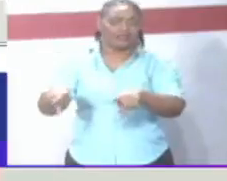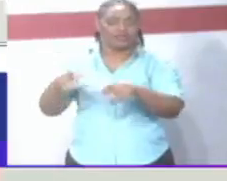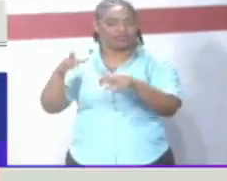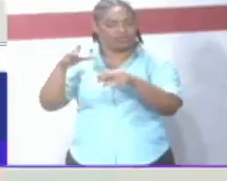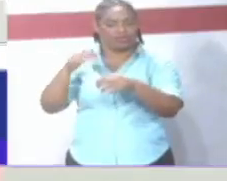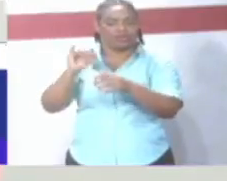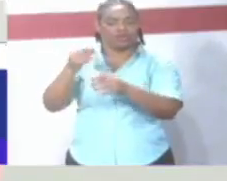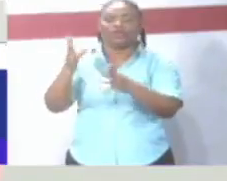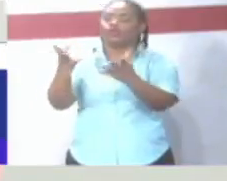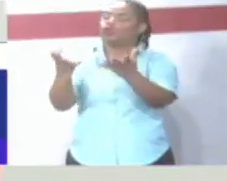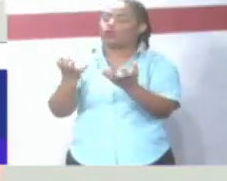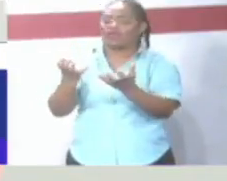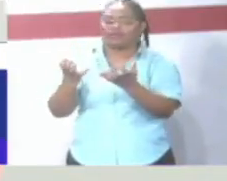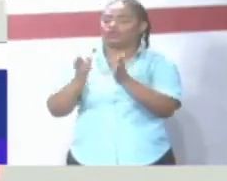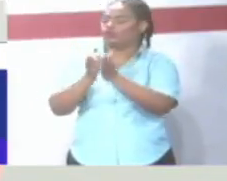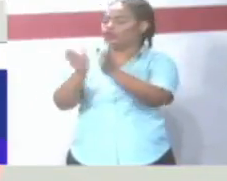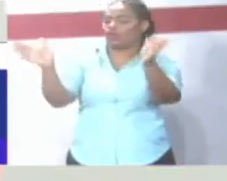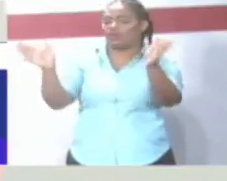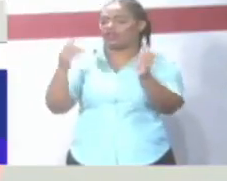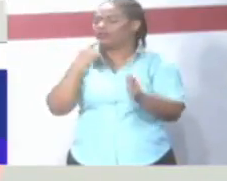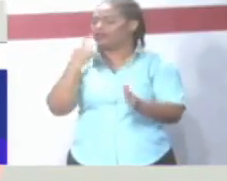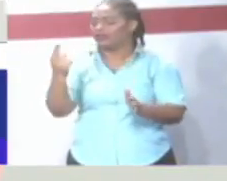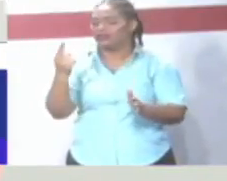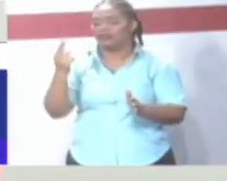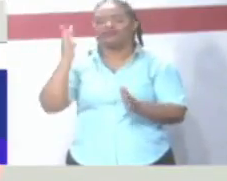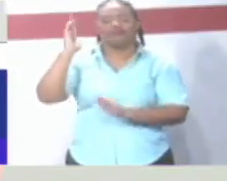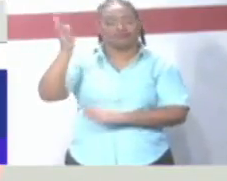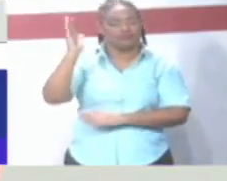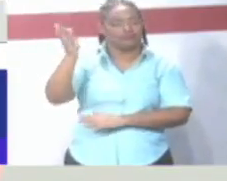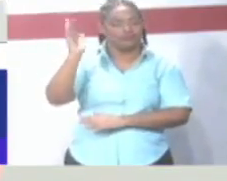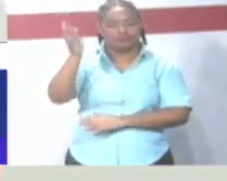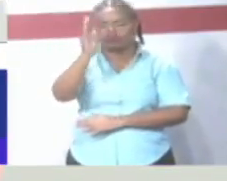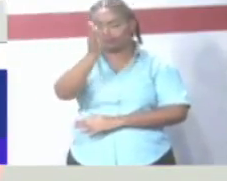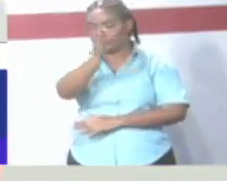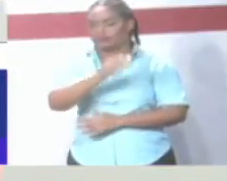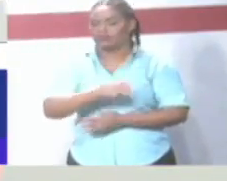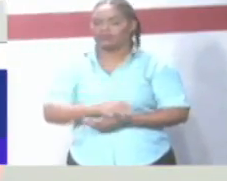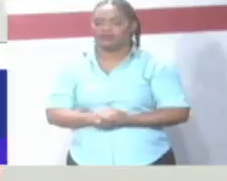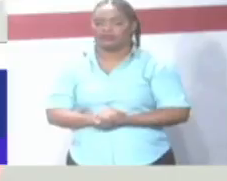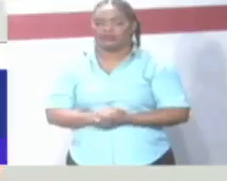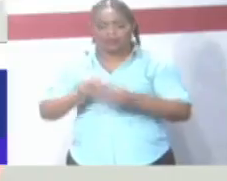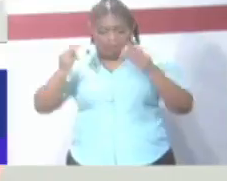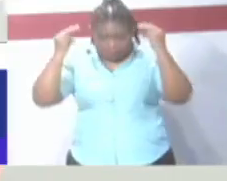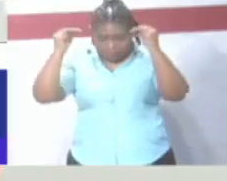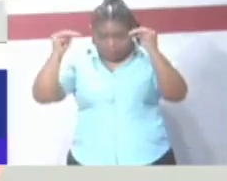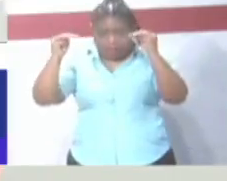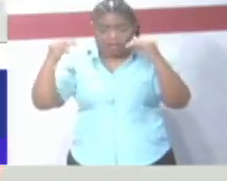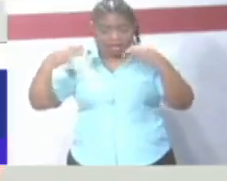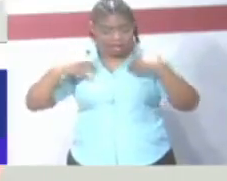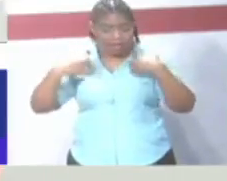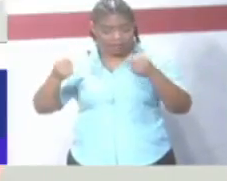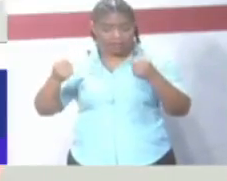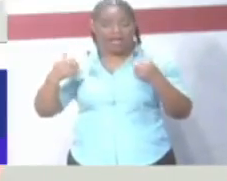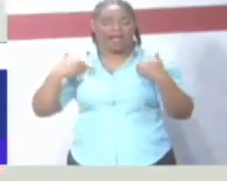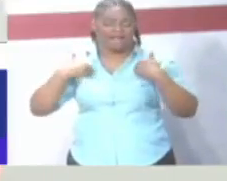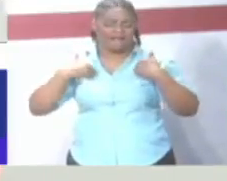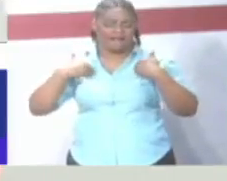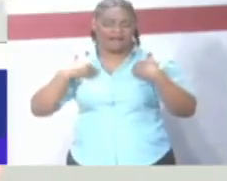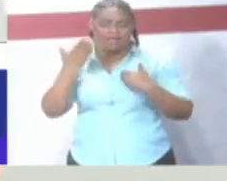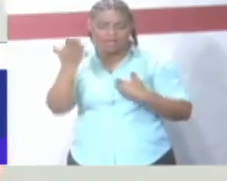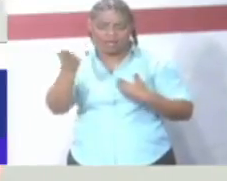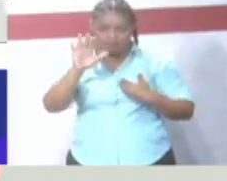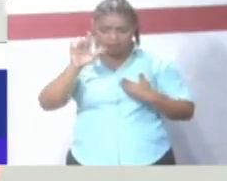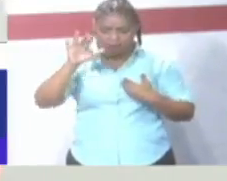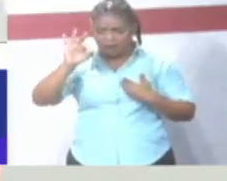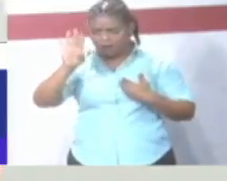of Health does have on its website a release indicating the combinations of vaccines that are